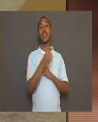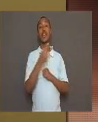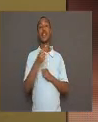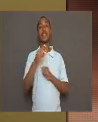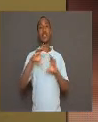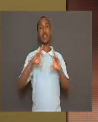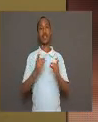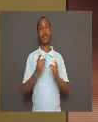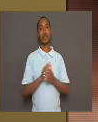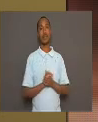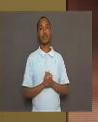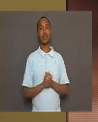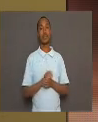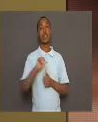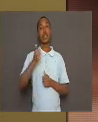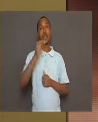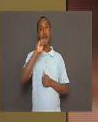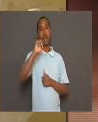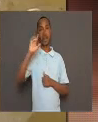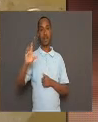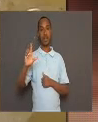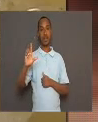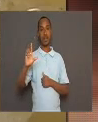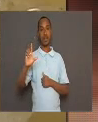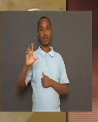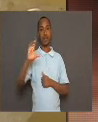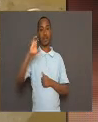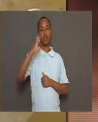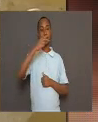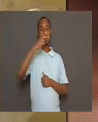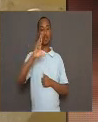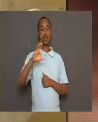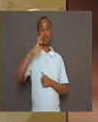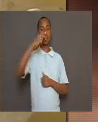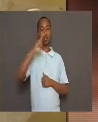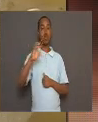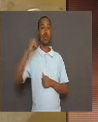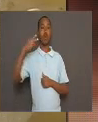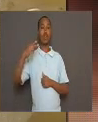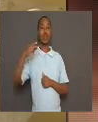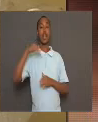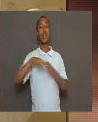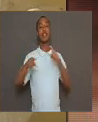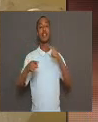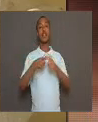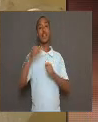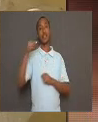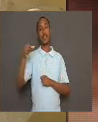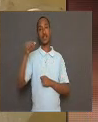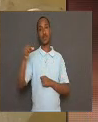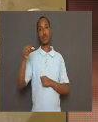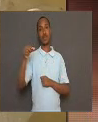set. 10 milliliters of ethanol to the second test tube in each